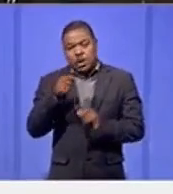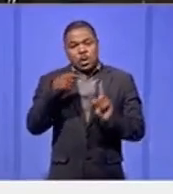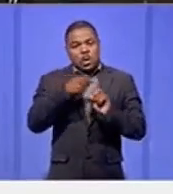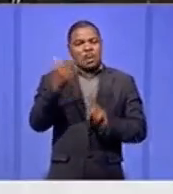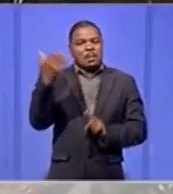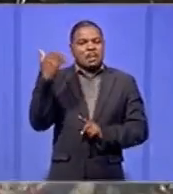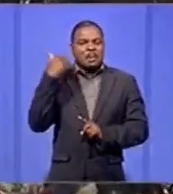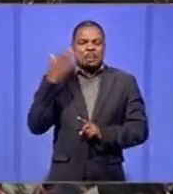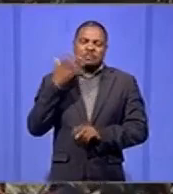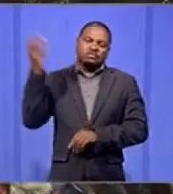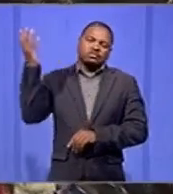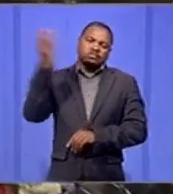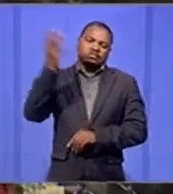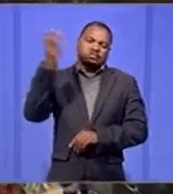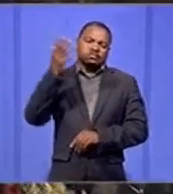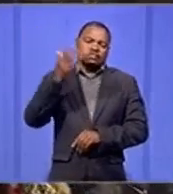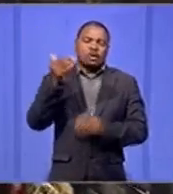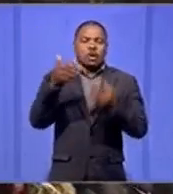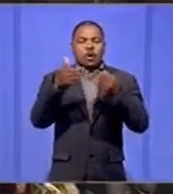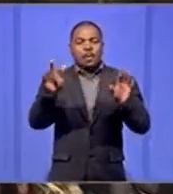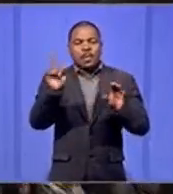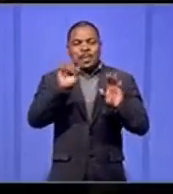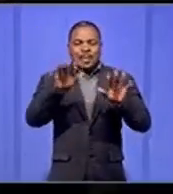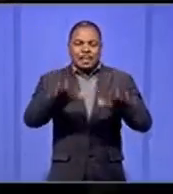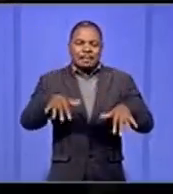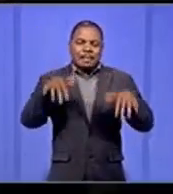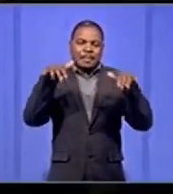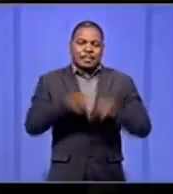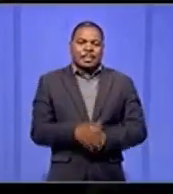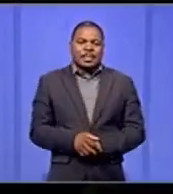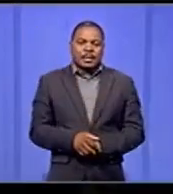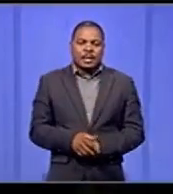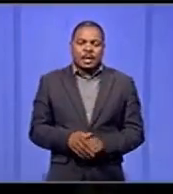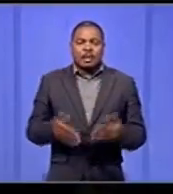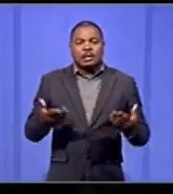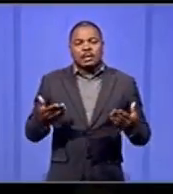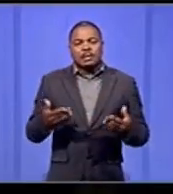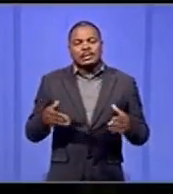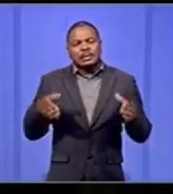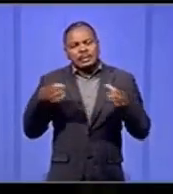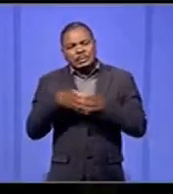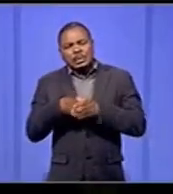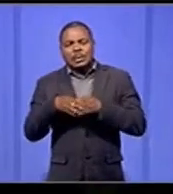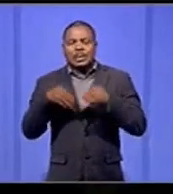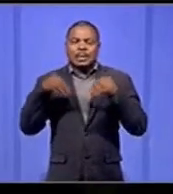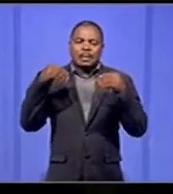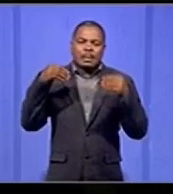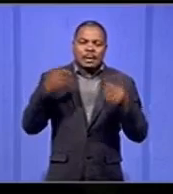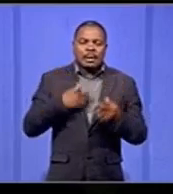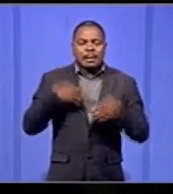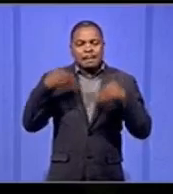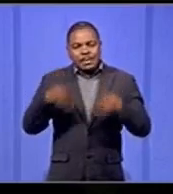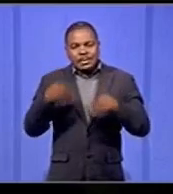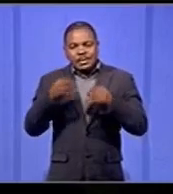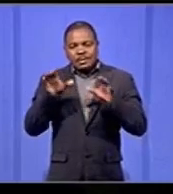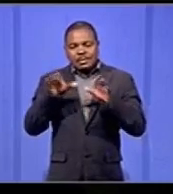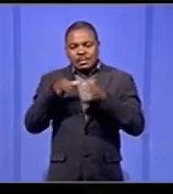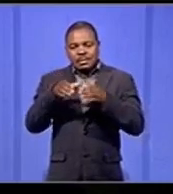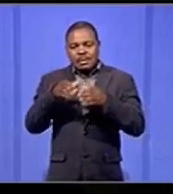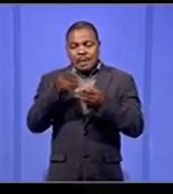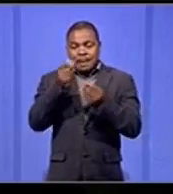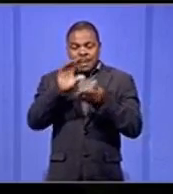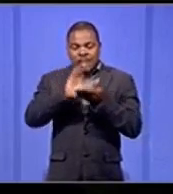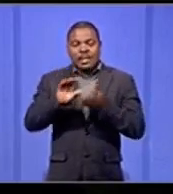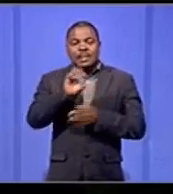ne a tshetlehela setjhaba puo ya pulo ya palamente. Through the Small Enterprise Finance Agency, SEFA,